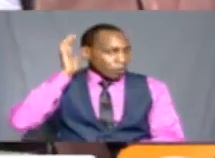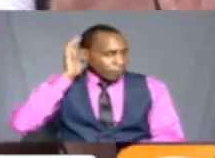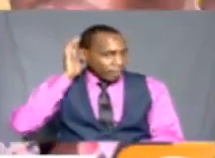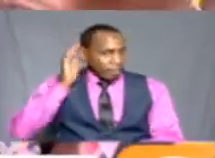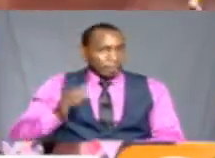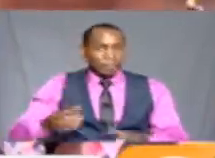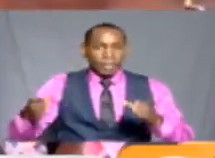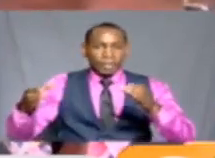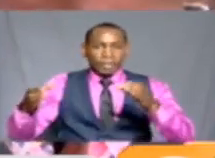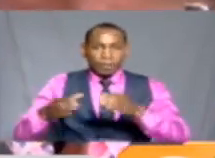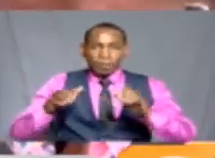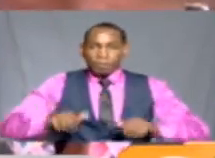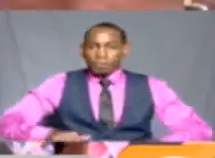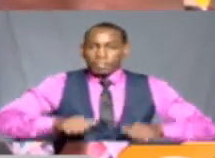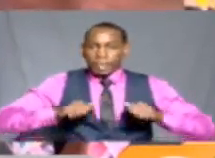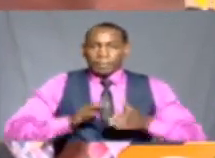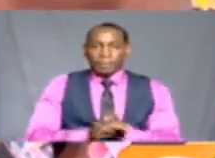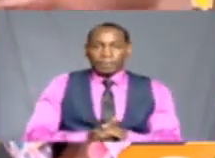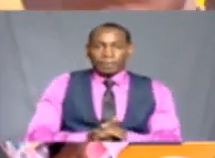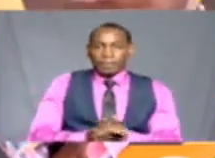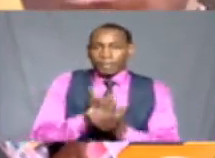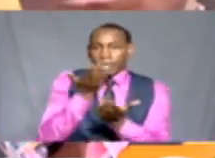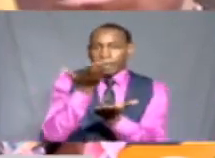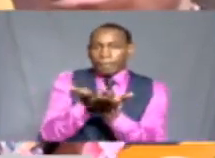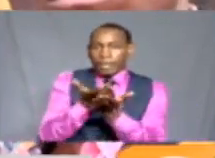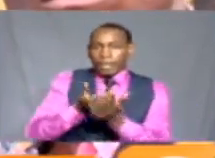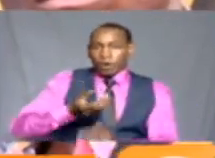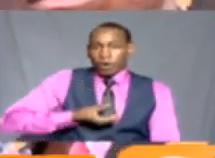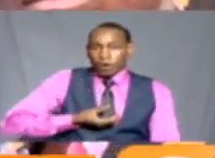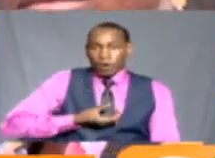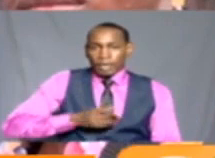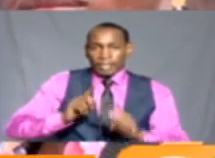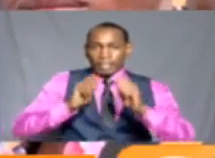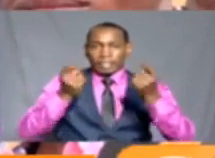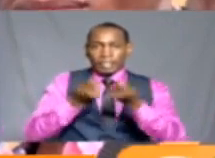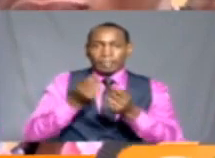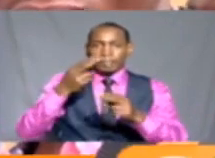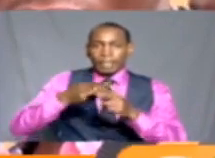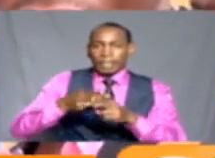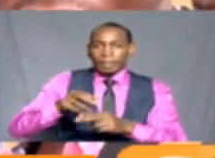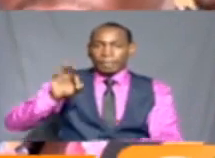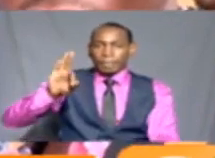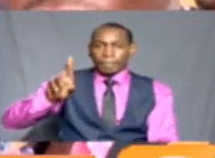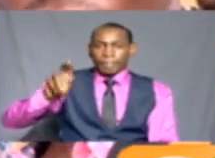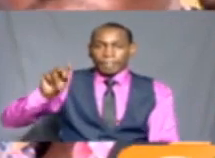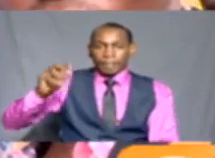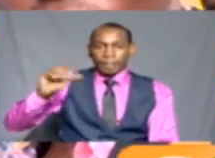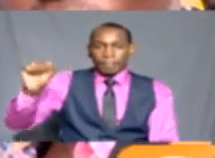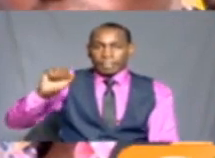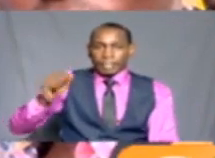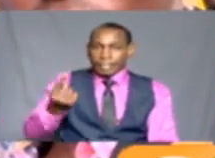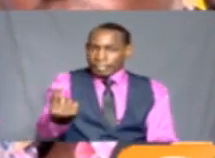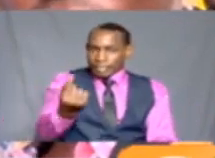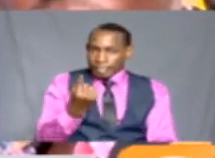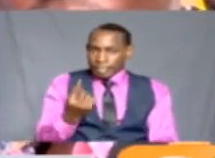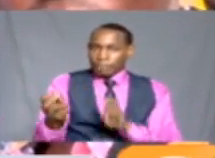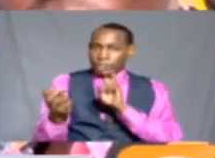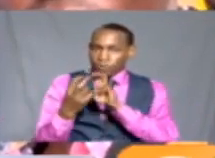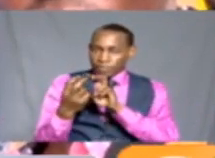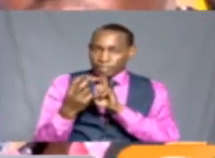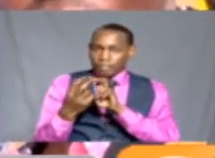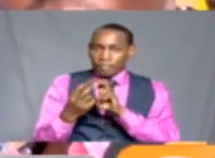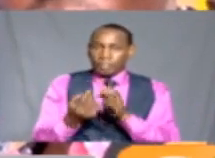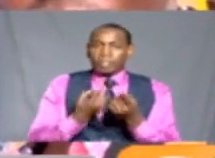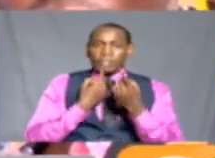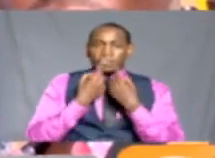patron. We just request the owner of the club, who is called Francis Muridhi. He can come and approach to us because he has been talking